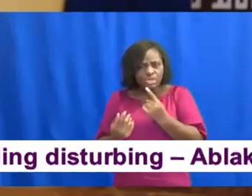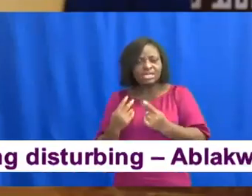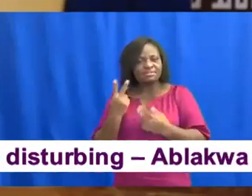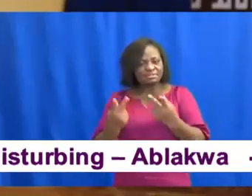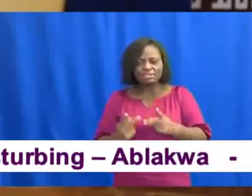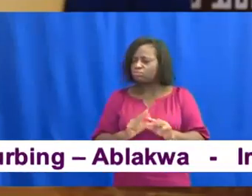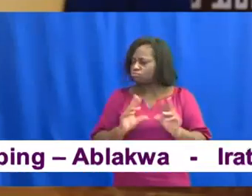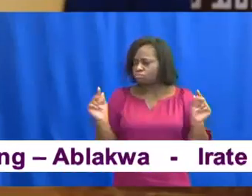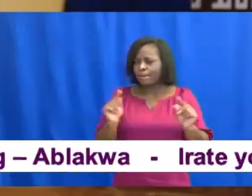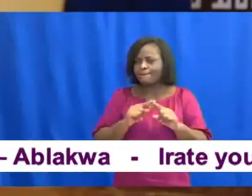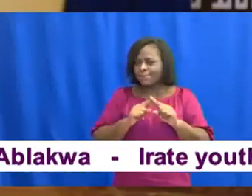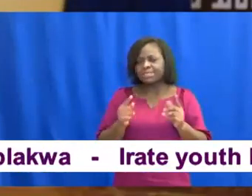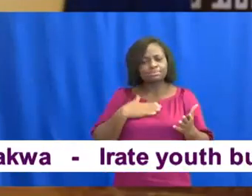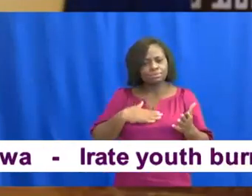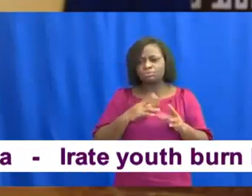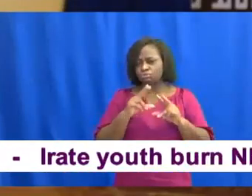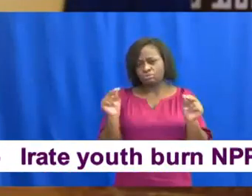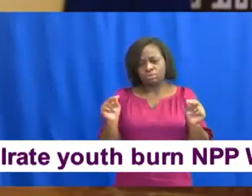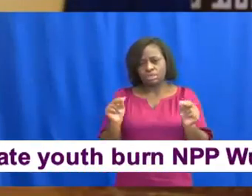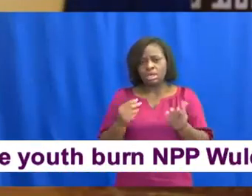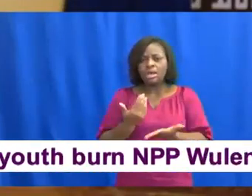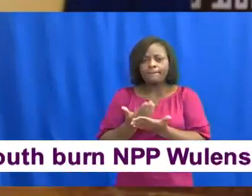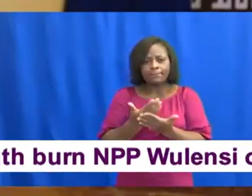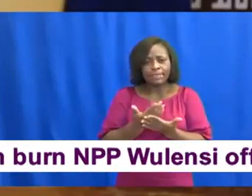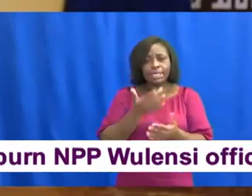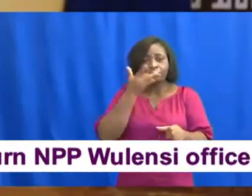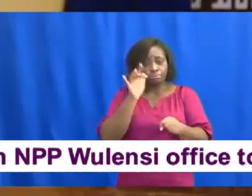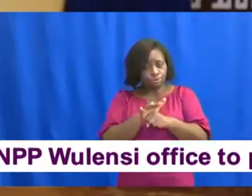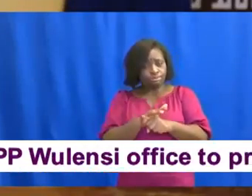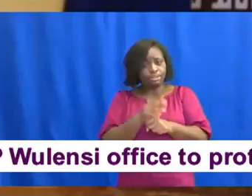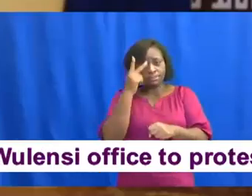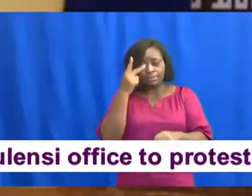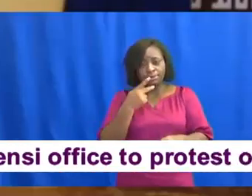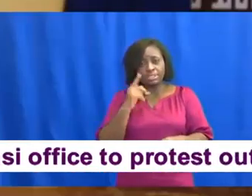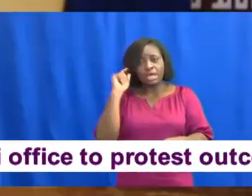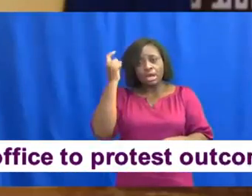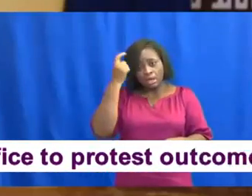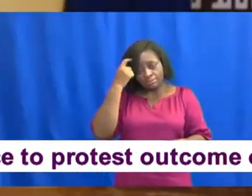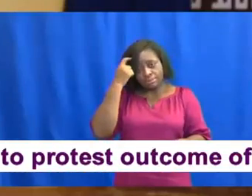yam, my yamano. Now, may say, I will for bo. Say,